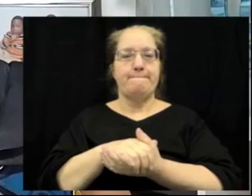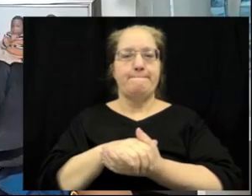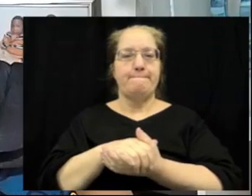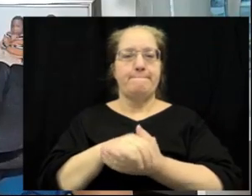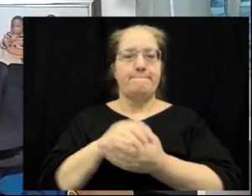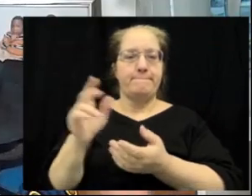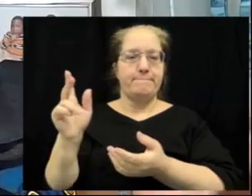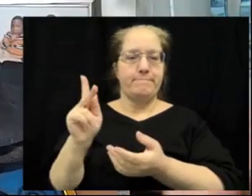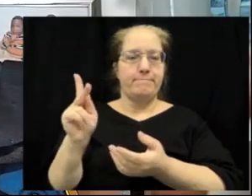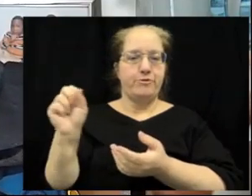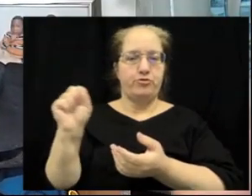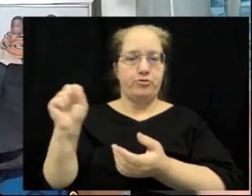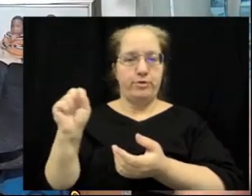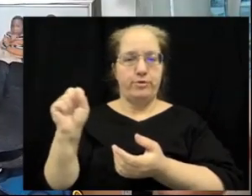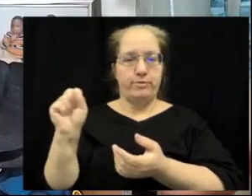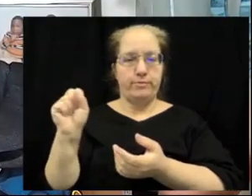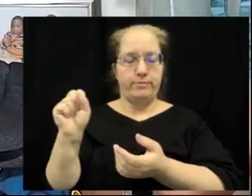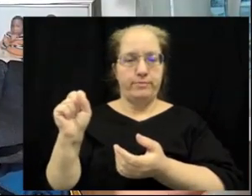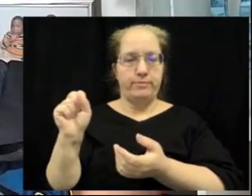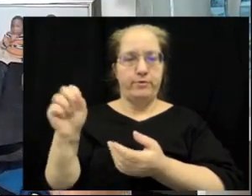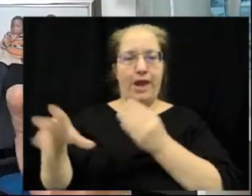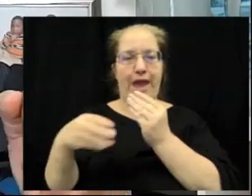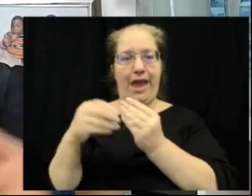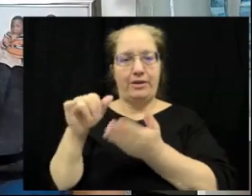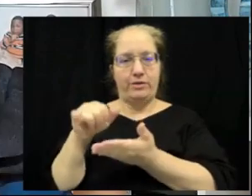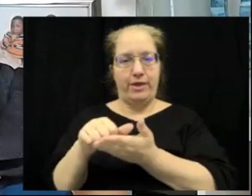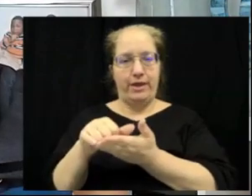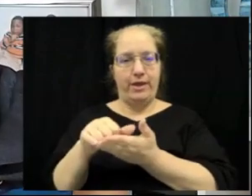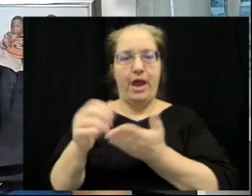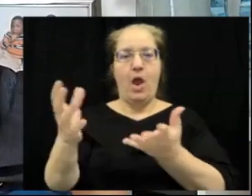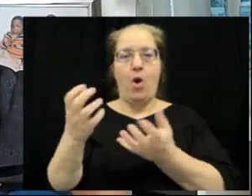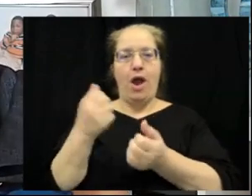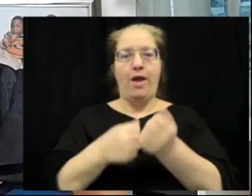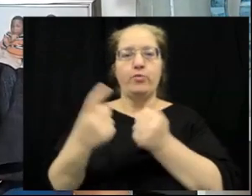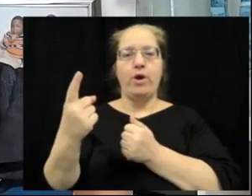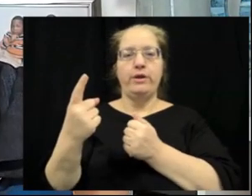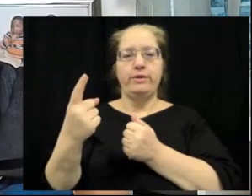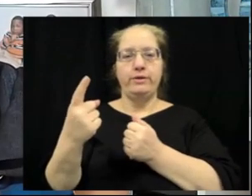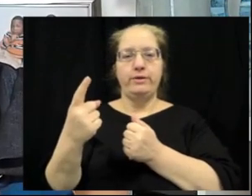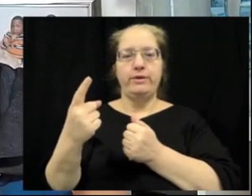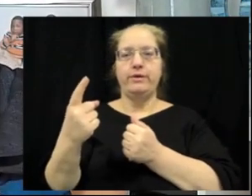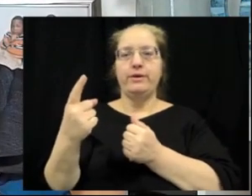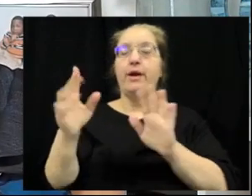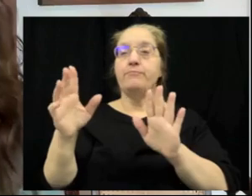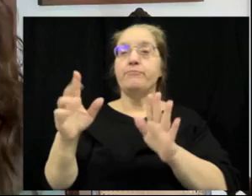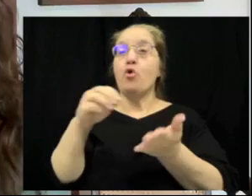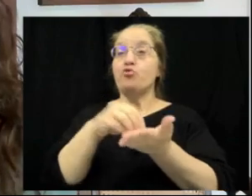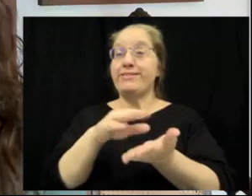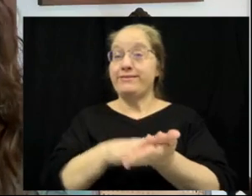Katie, and to pick back on that again, that homeschool, I want everyone just to consider writing what I'm about to